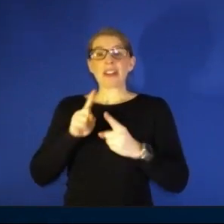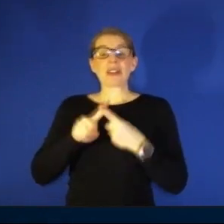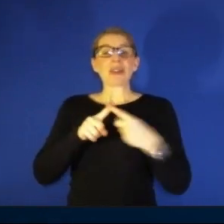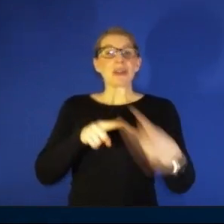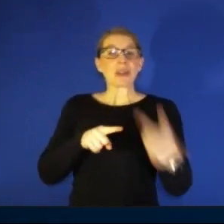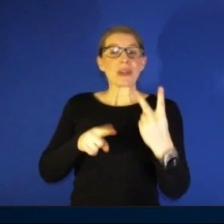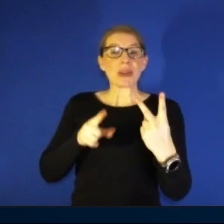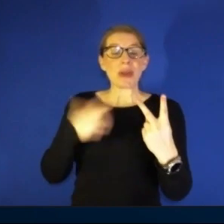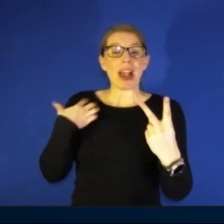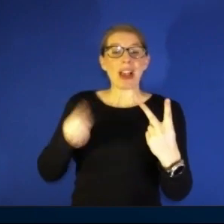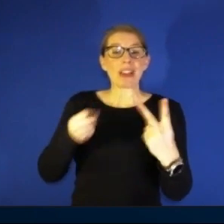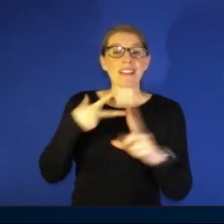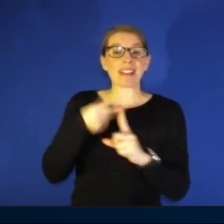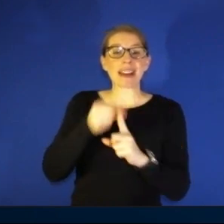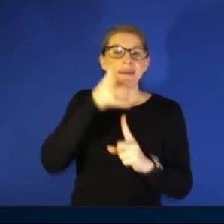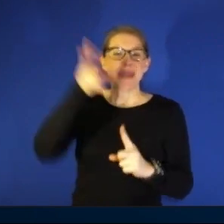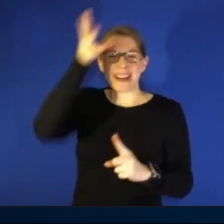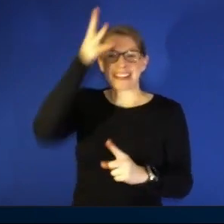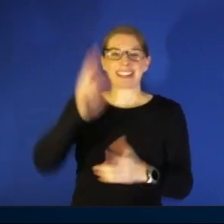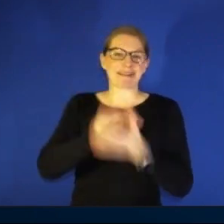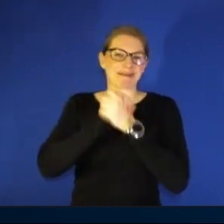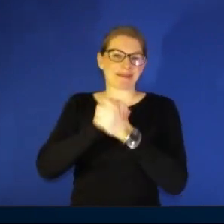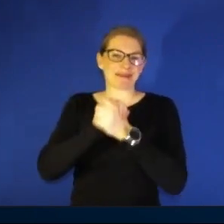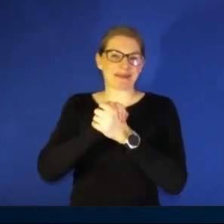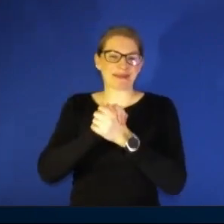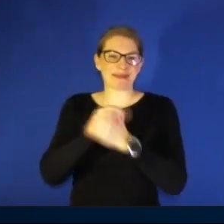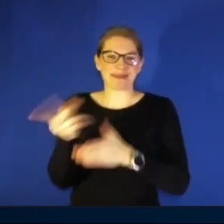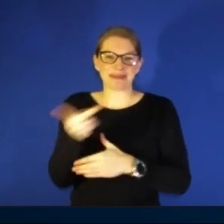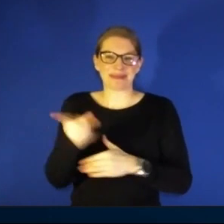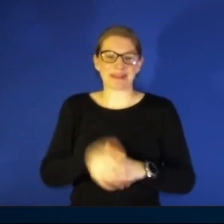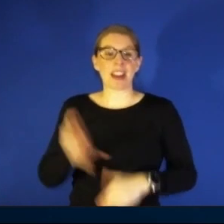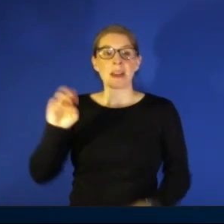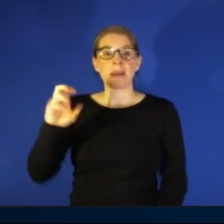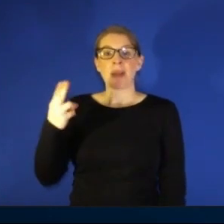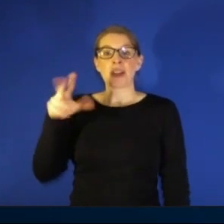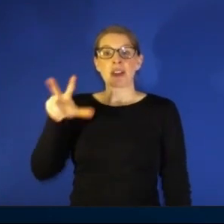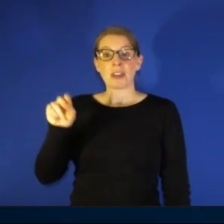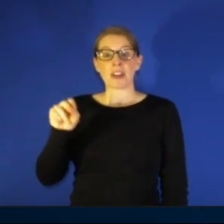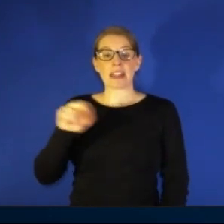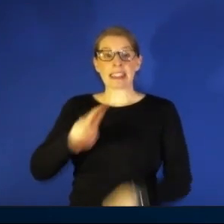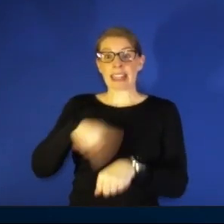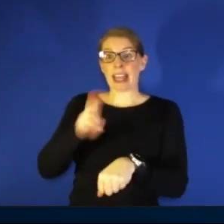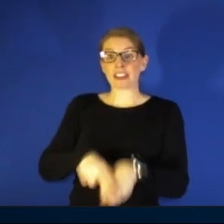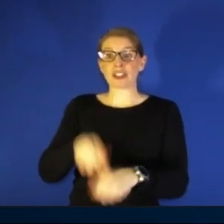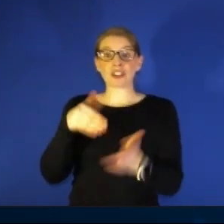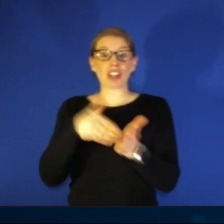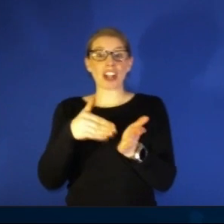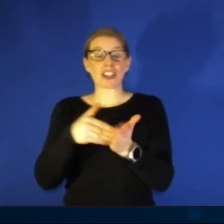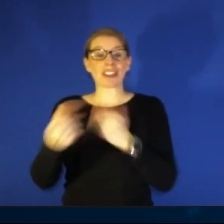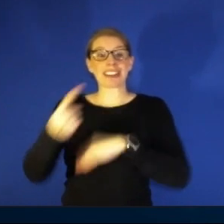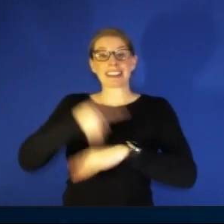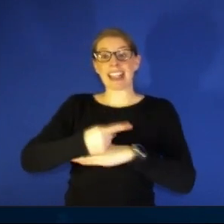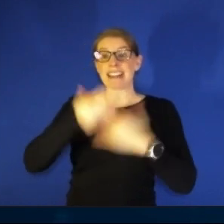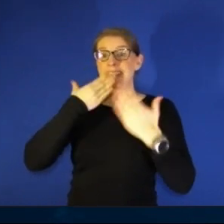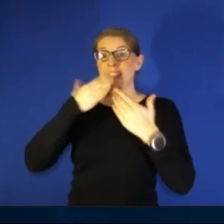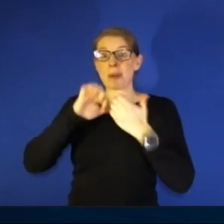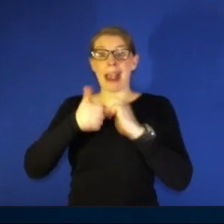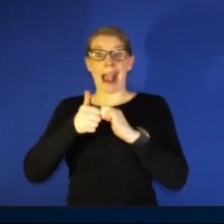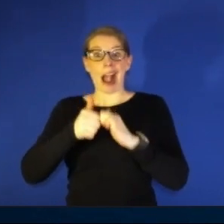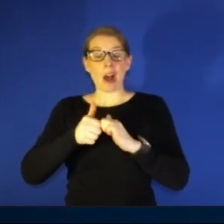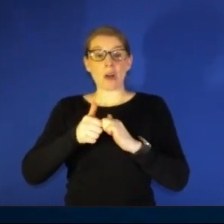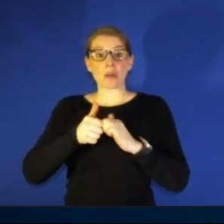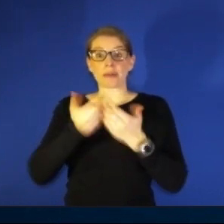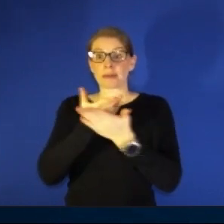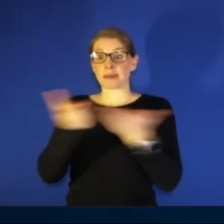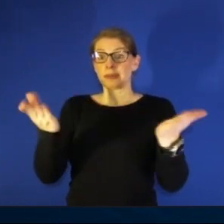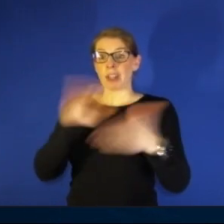all of them from all of us. March 30th is National Doctors Day, and here's a way to say thank you to all healthcare